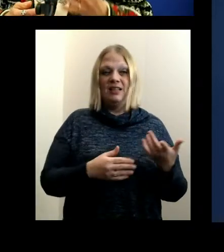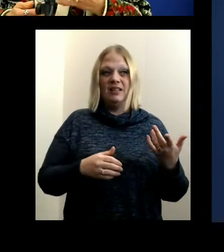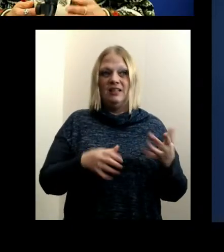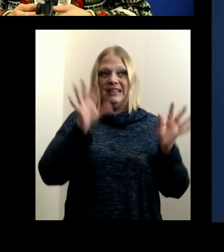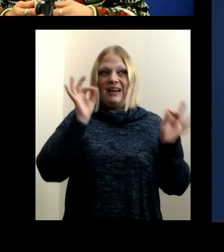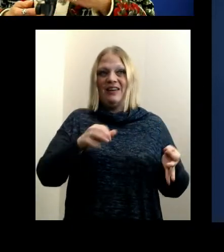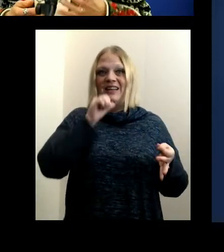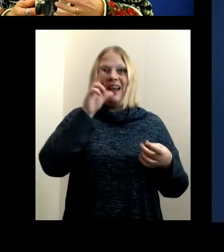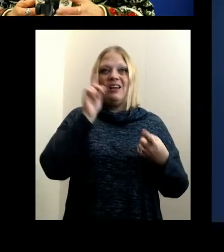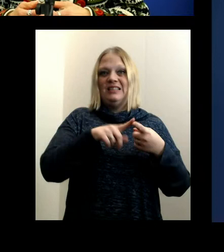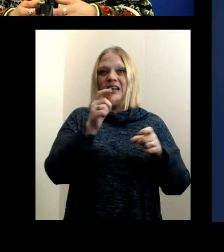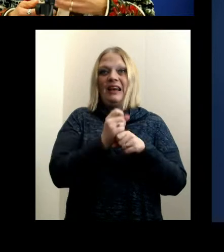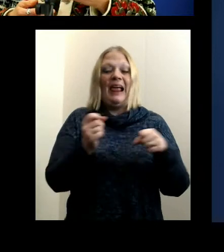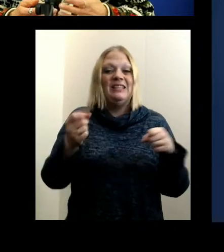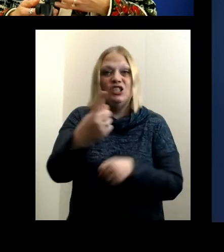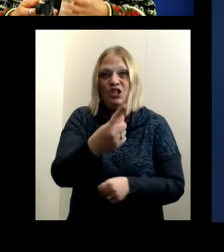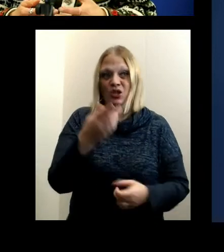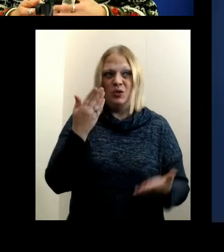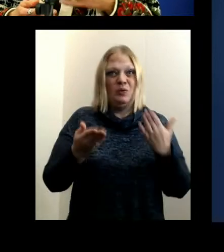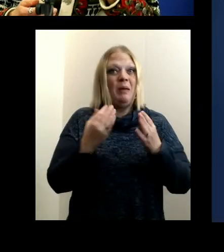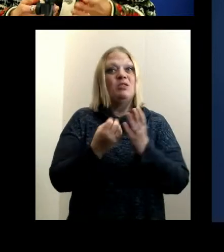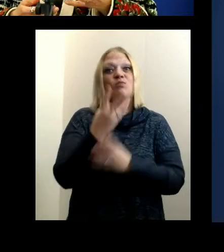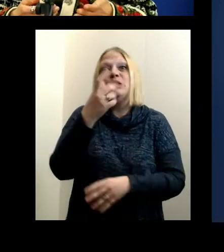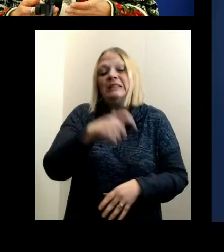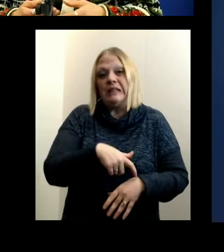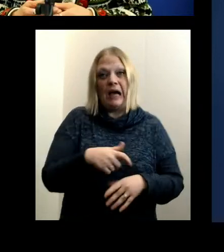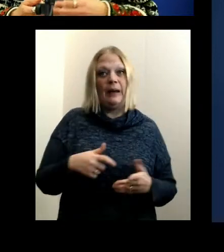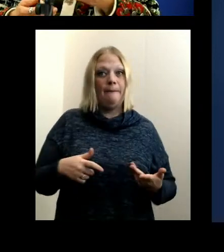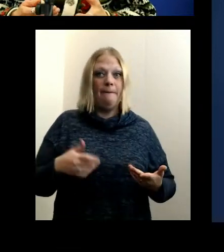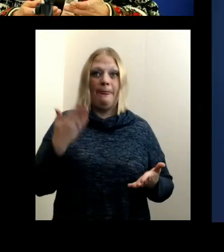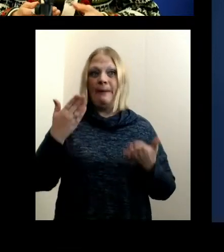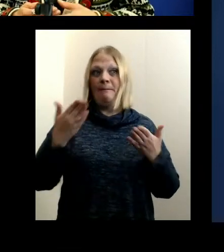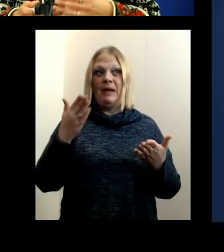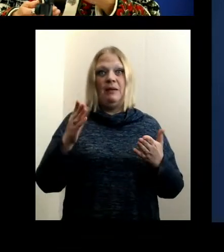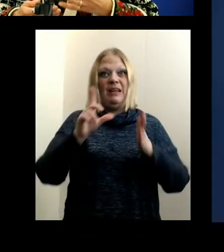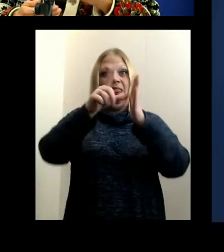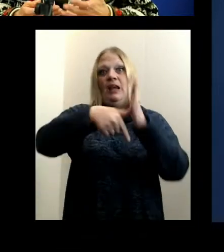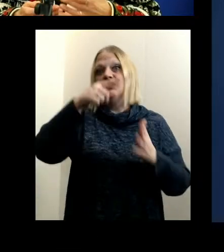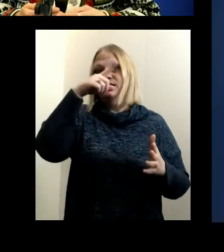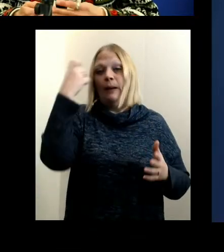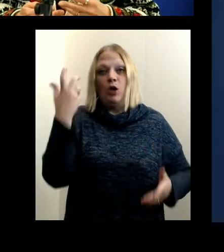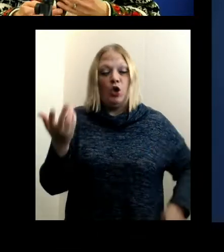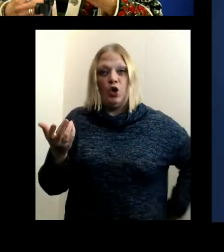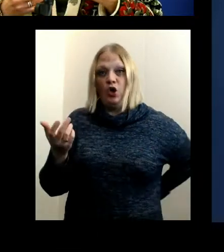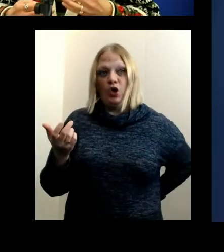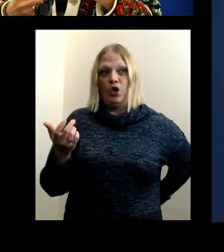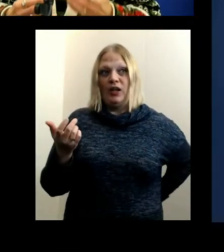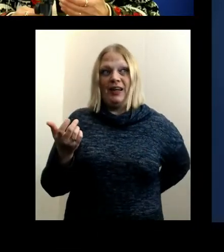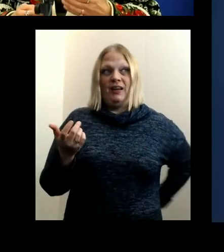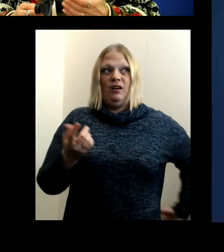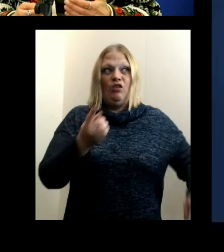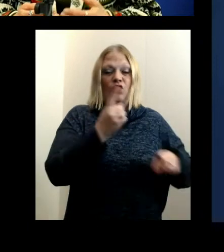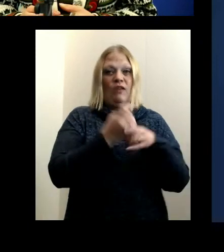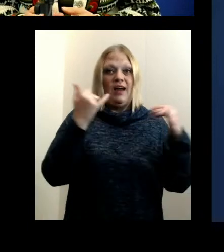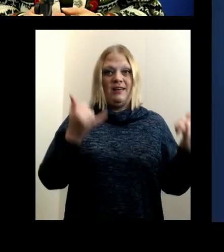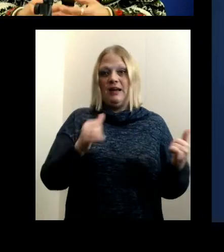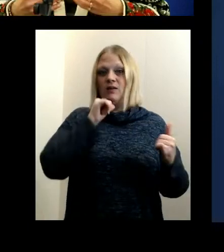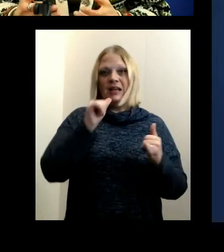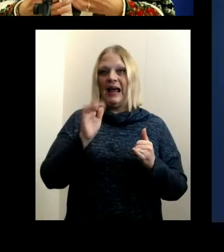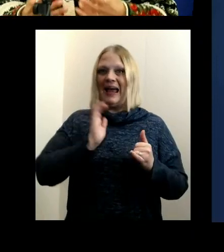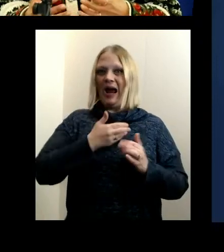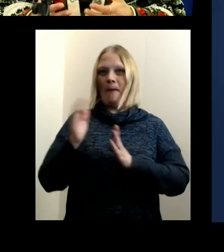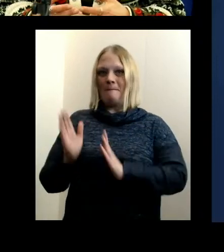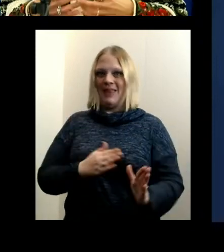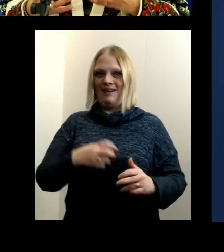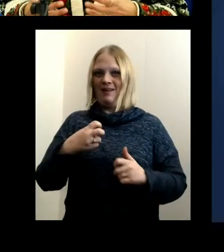till next year and probably sometime in the spring and maybe later on this summer. I mean, right now it's not a plan problem. We